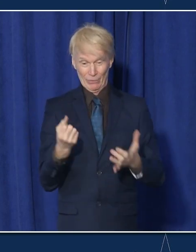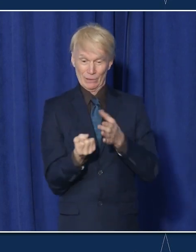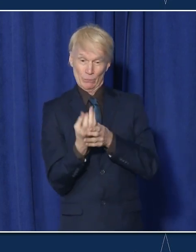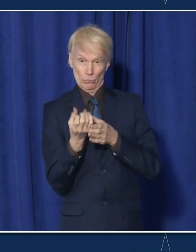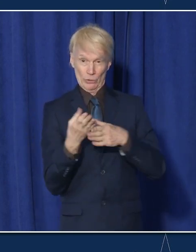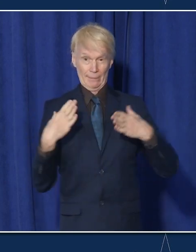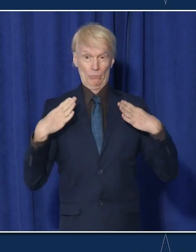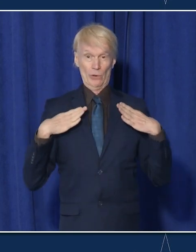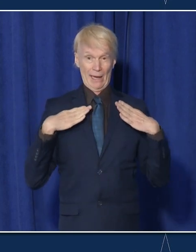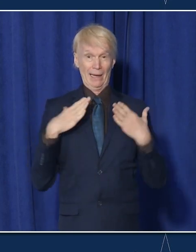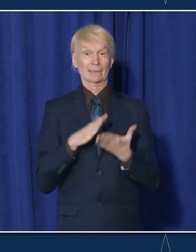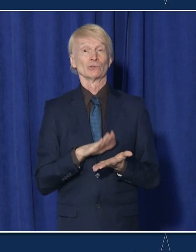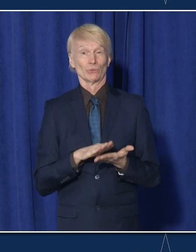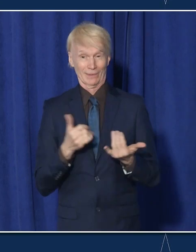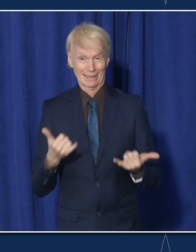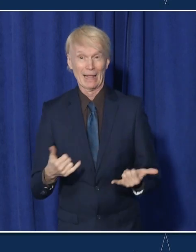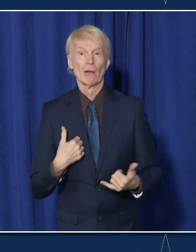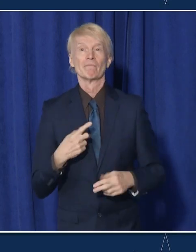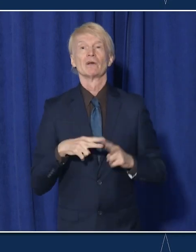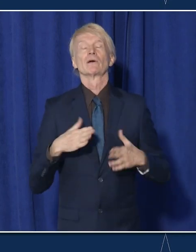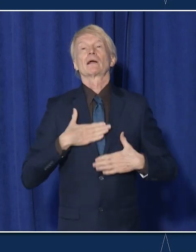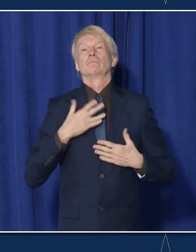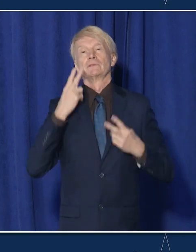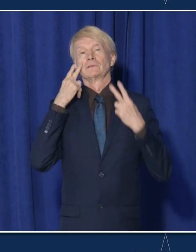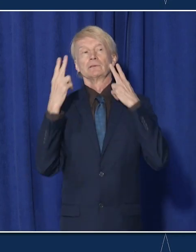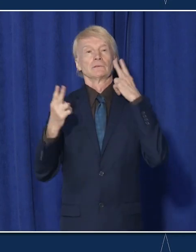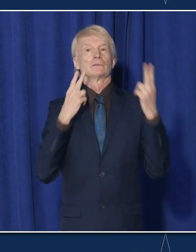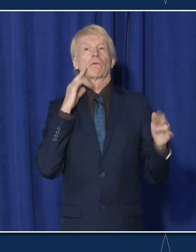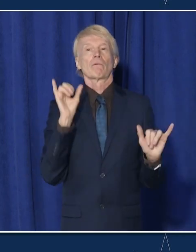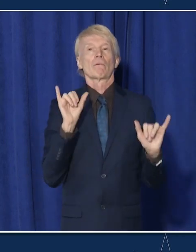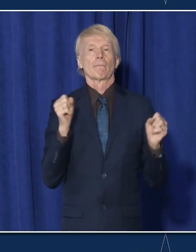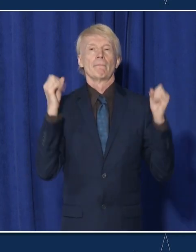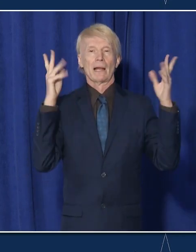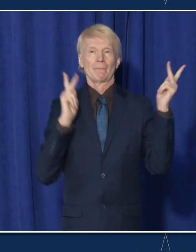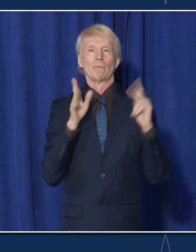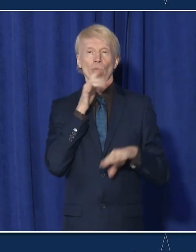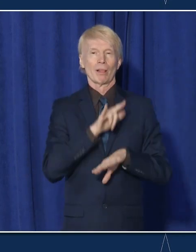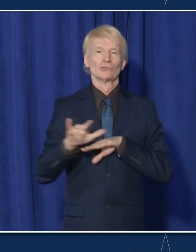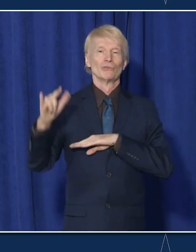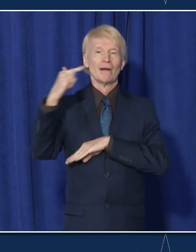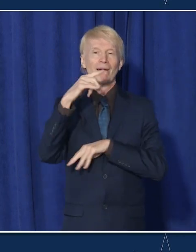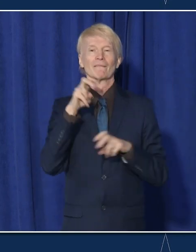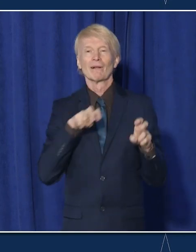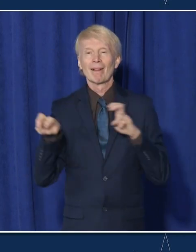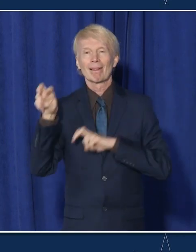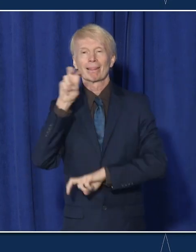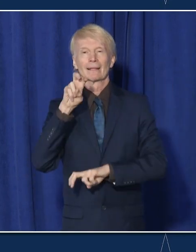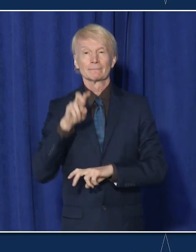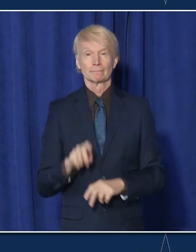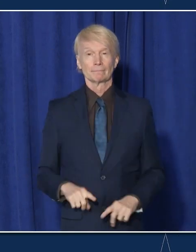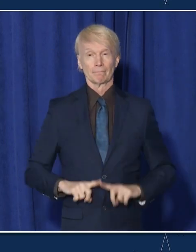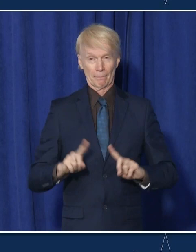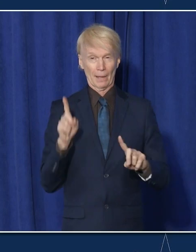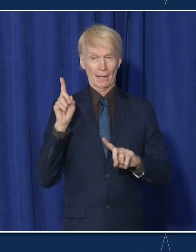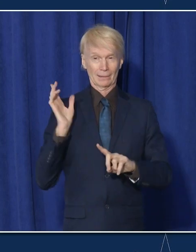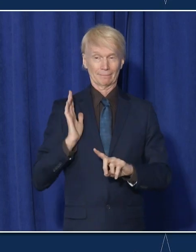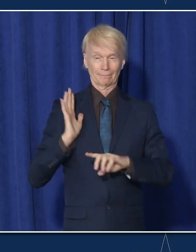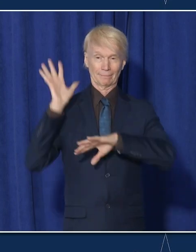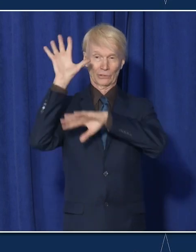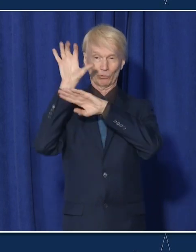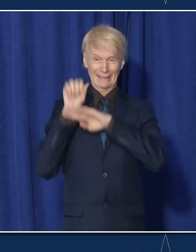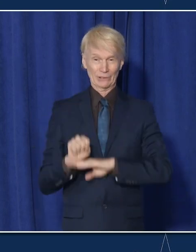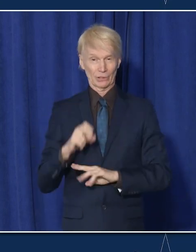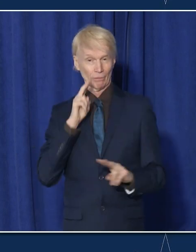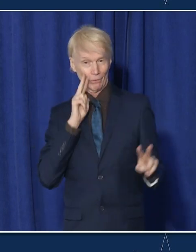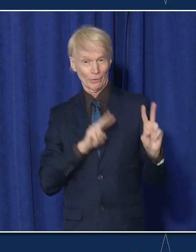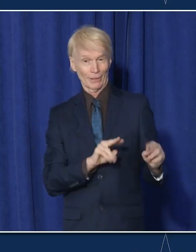coming week, I am pleased with how the country is doing, recognizing that many people travel. If we compare this to some of the more traditional metrics that we're